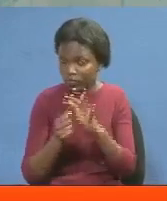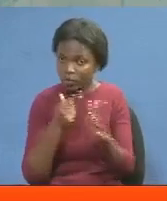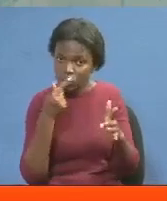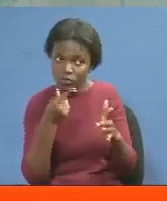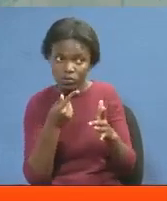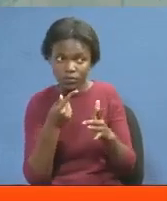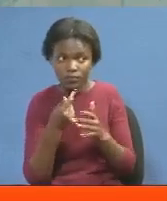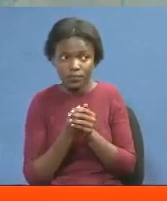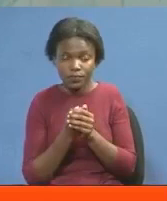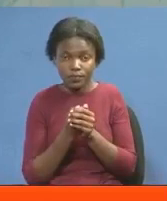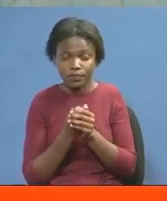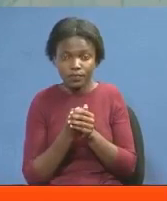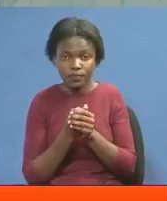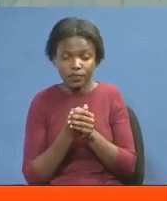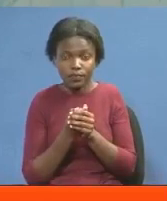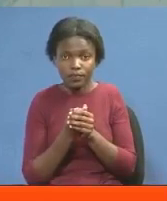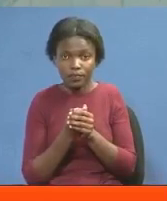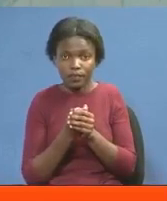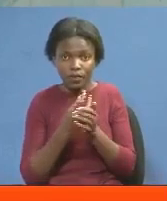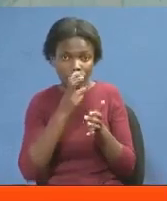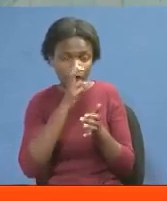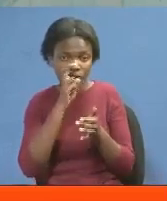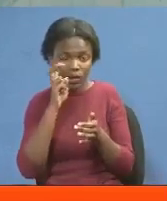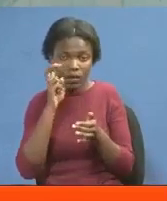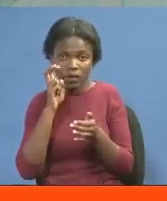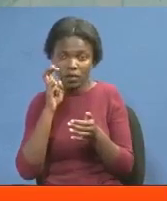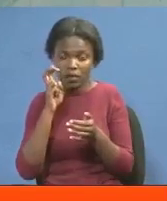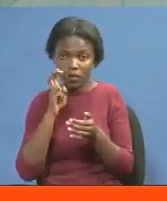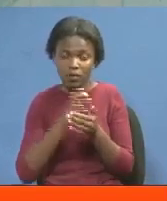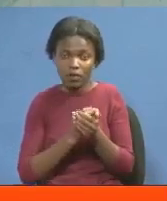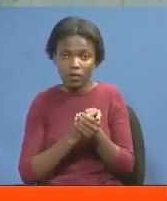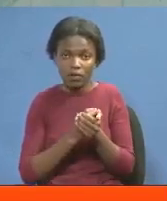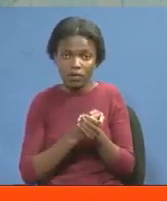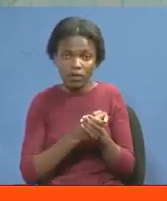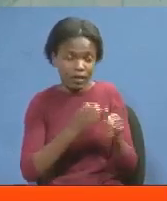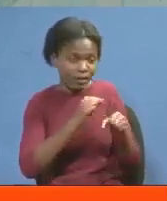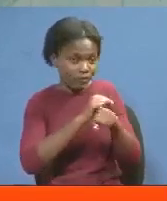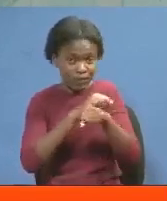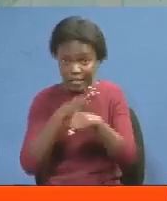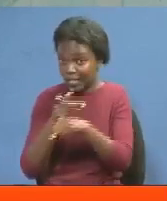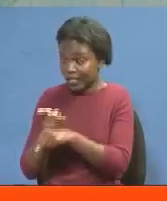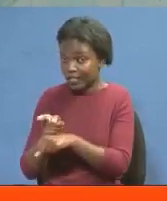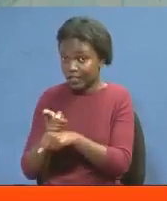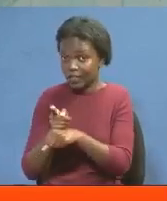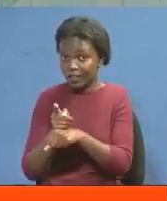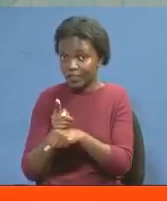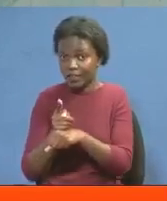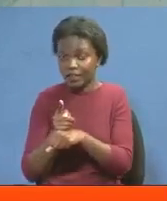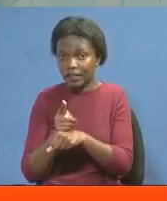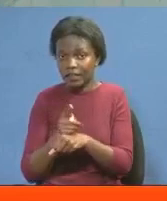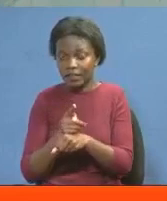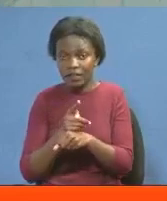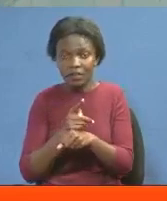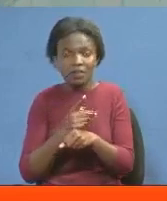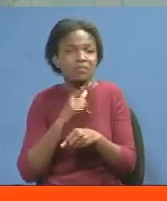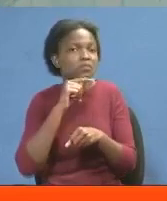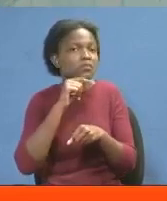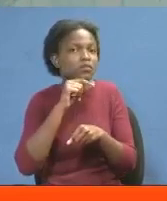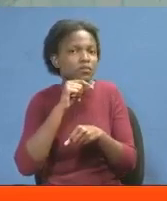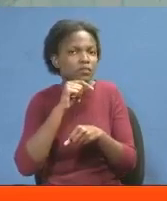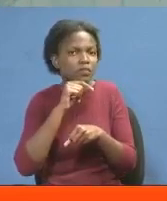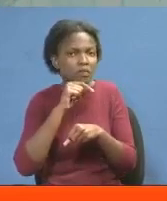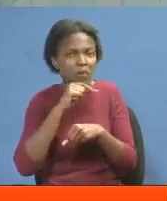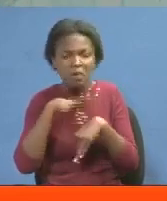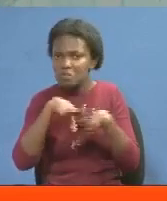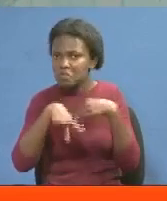so in terms of looking at the astronomical effect of this, it is that it's not all the refugees. Mm-hmm. In